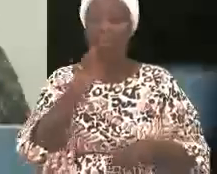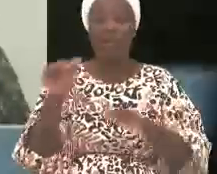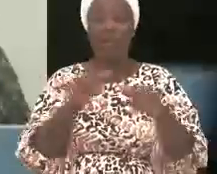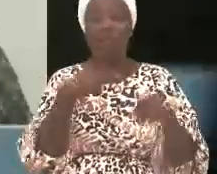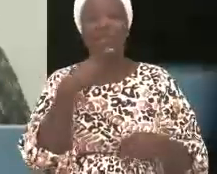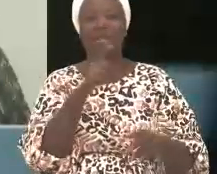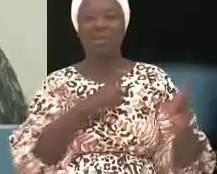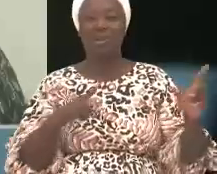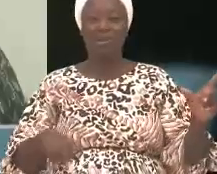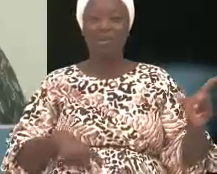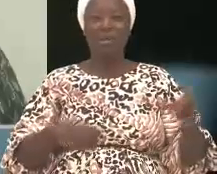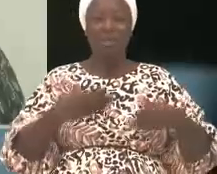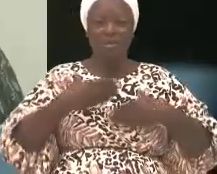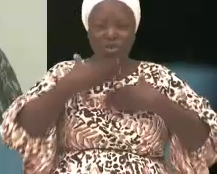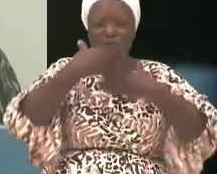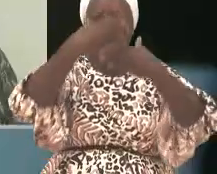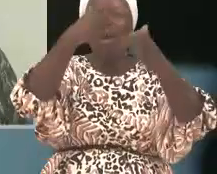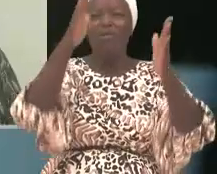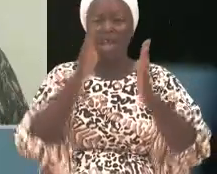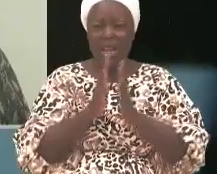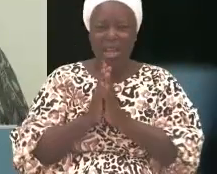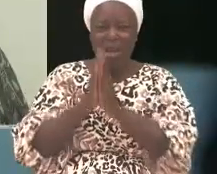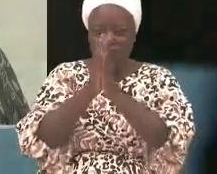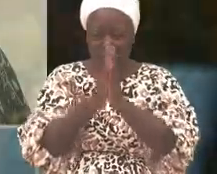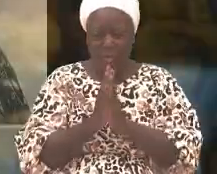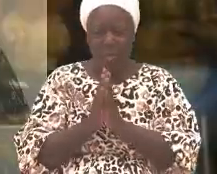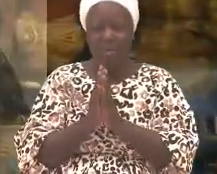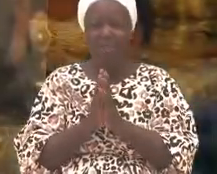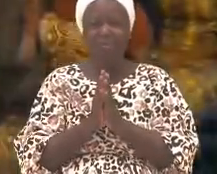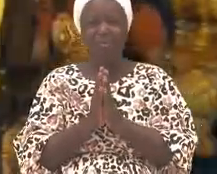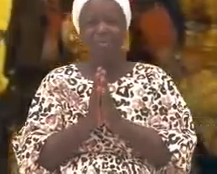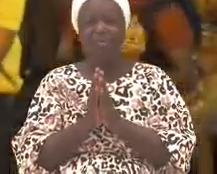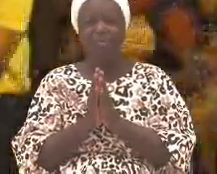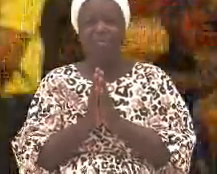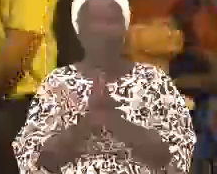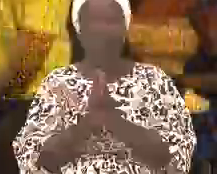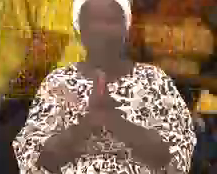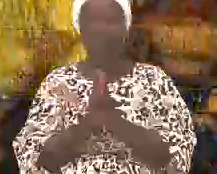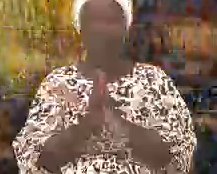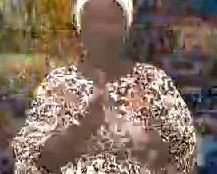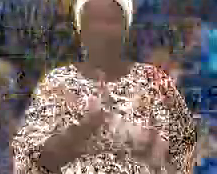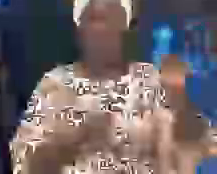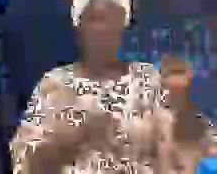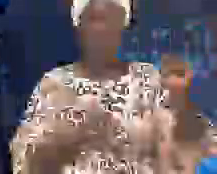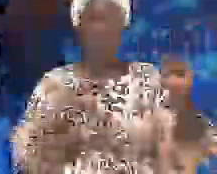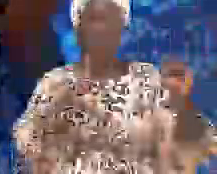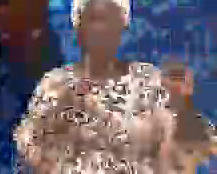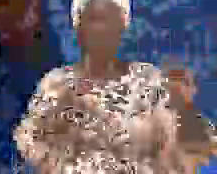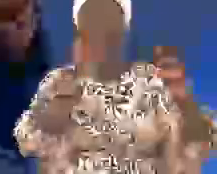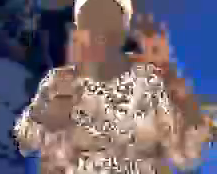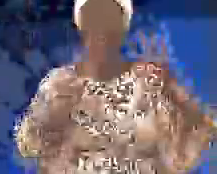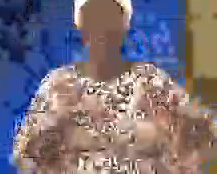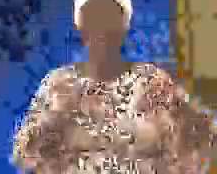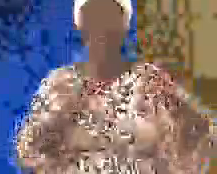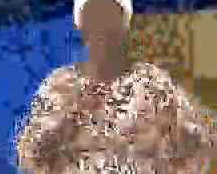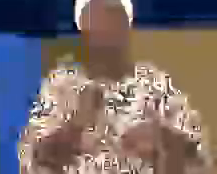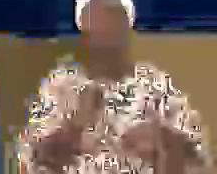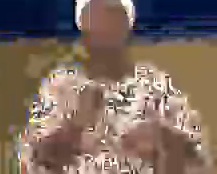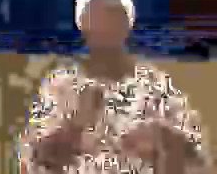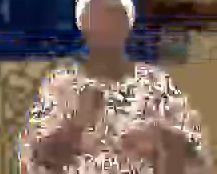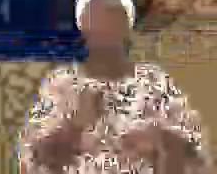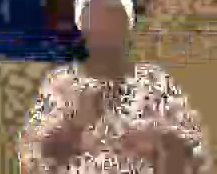the Lord. Somebody shout amen. S in the showers from